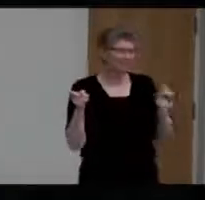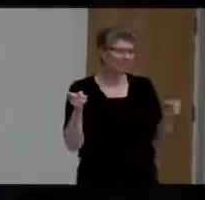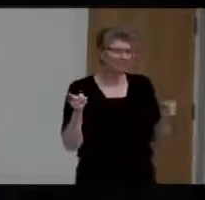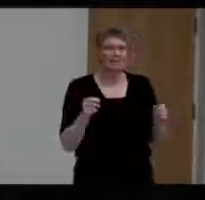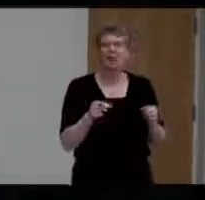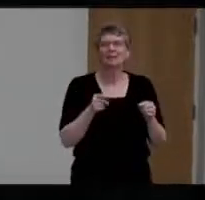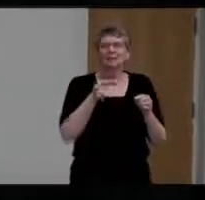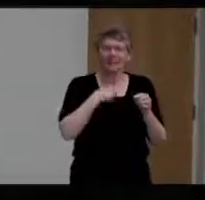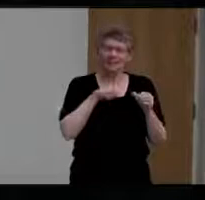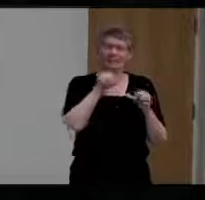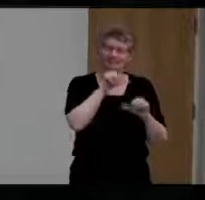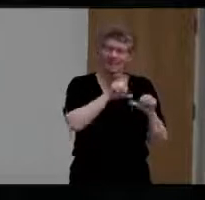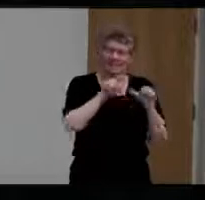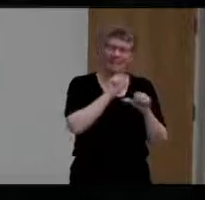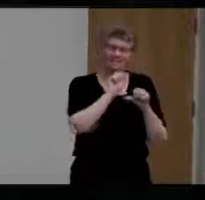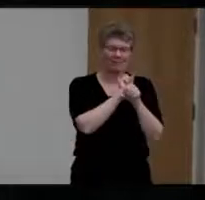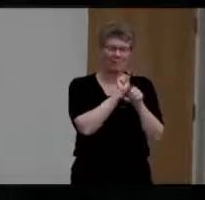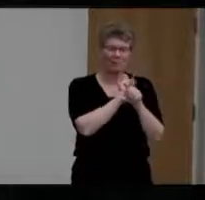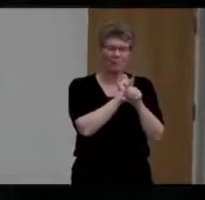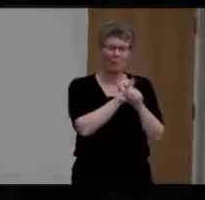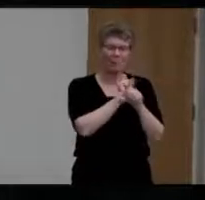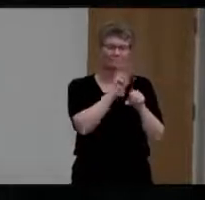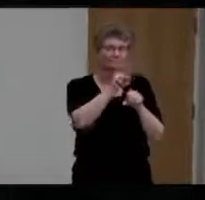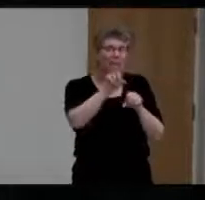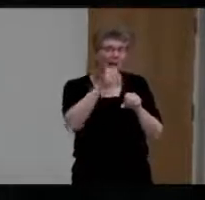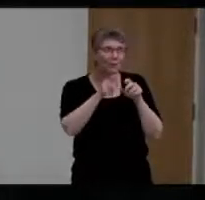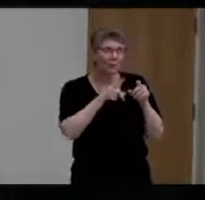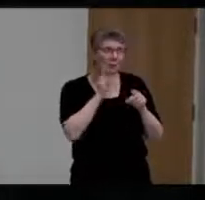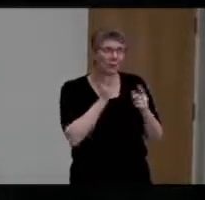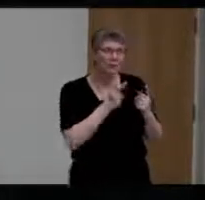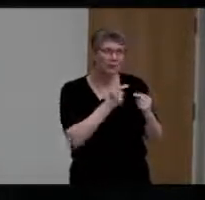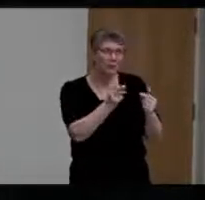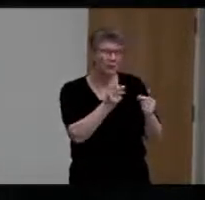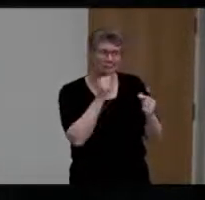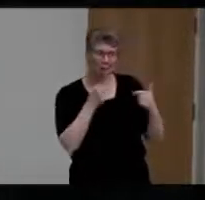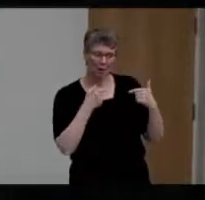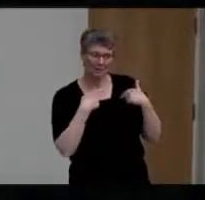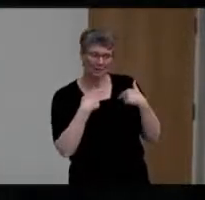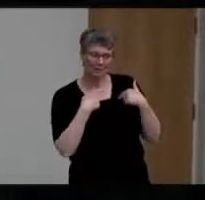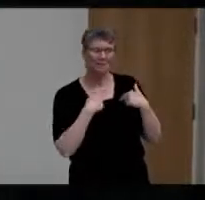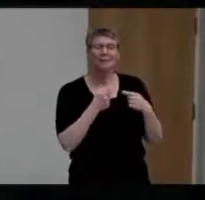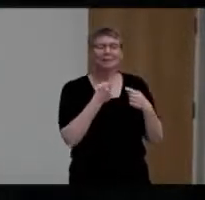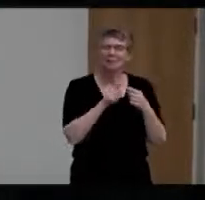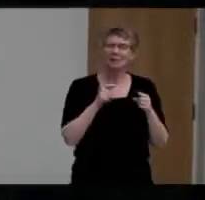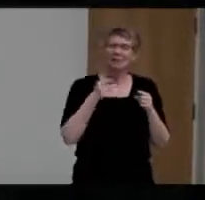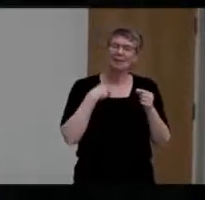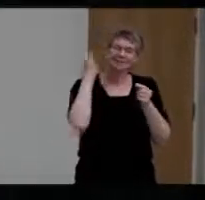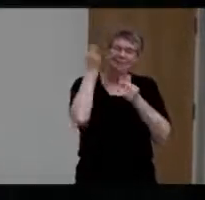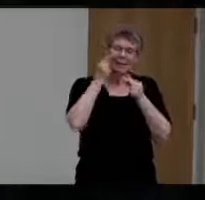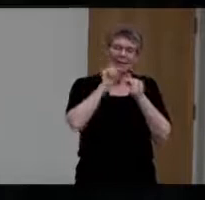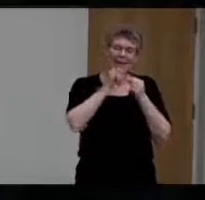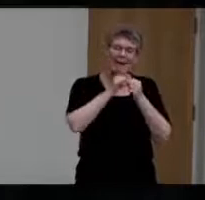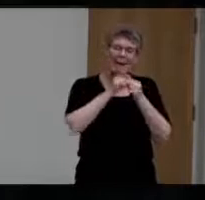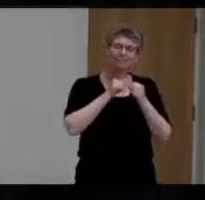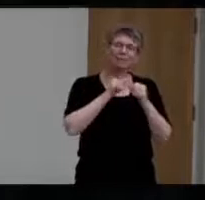scientific work that others here will do, and we can think about how we use it and how